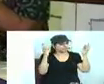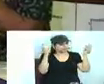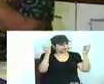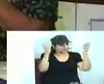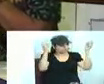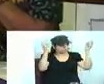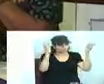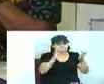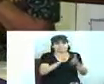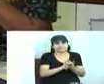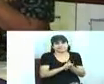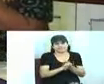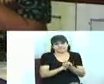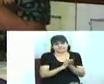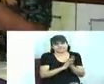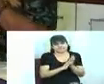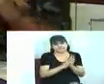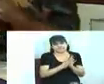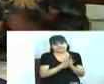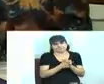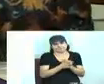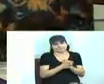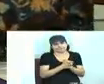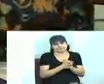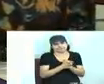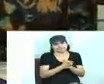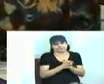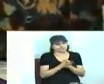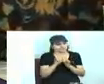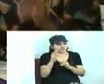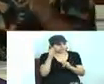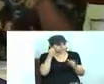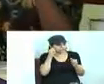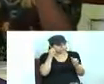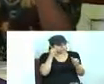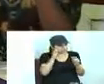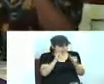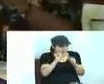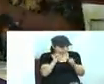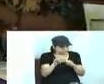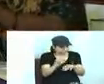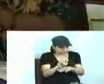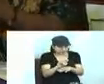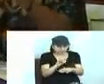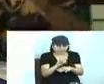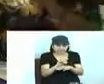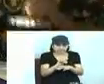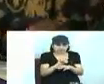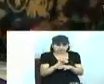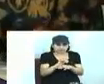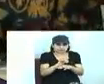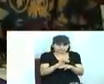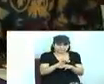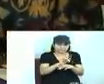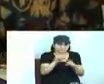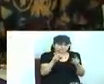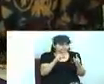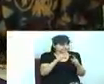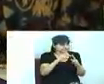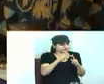Today we remember. We remember that night. Yes. We remember that night